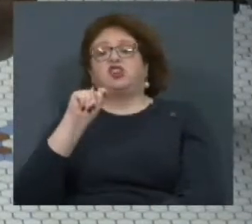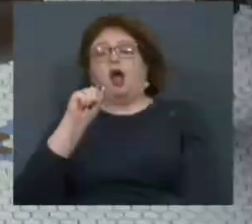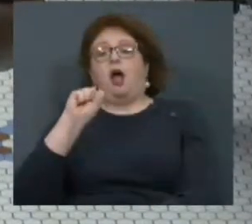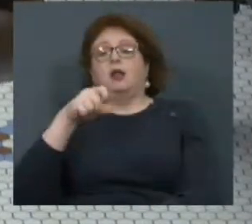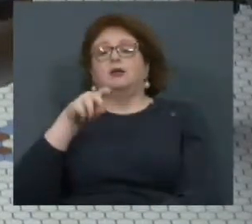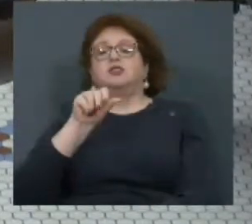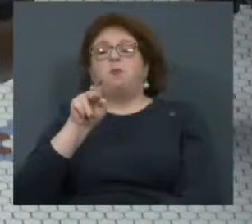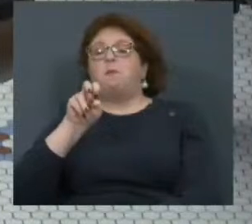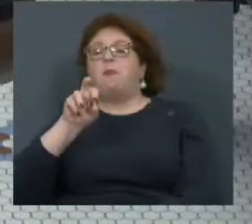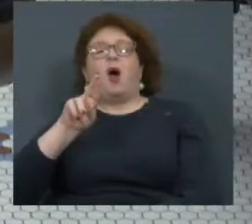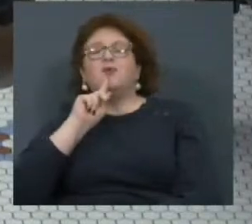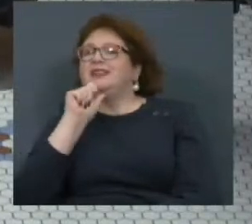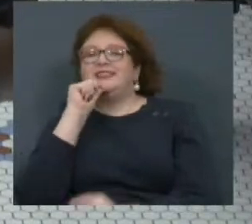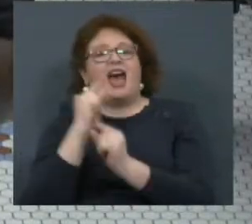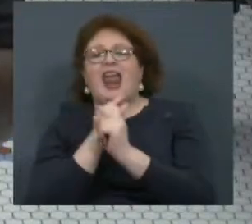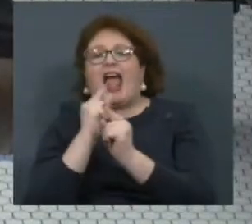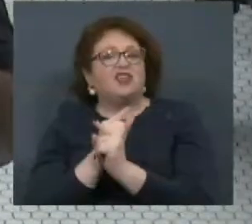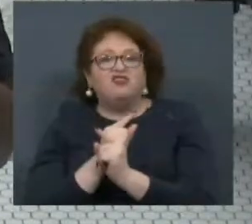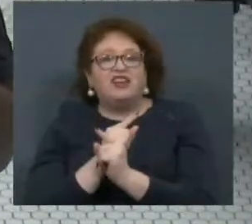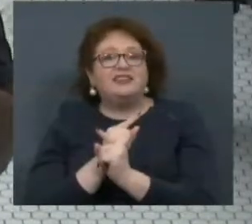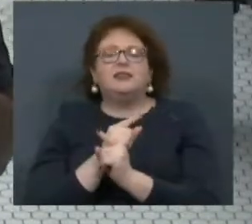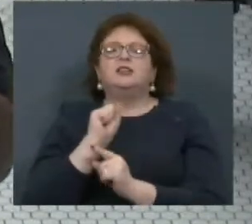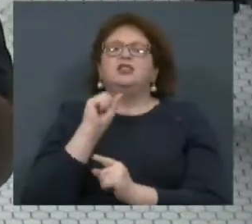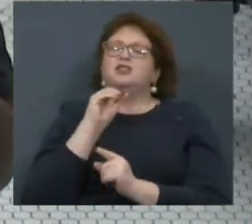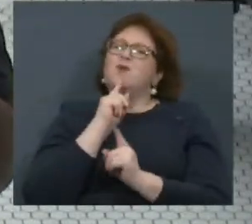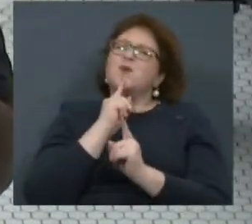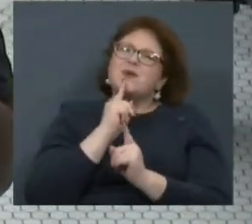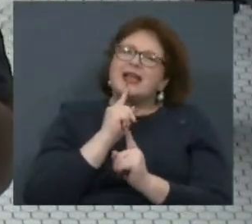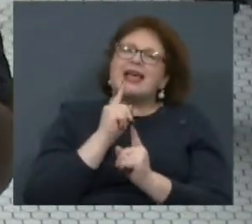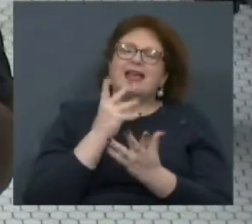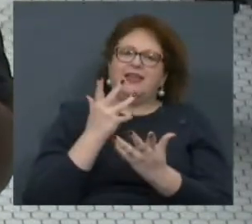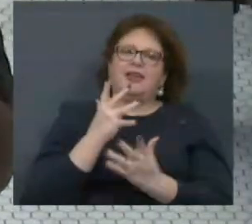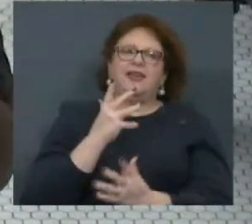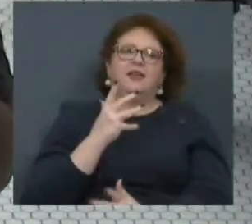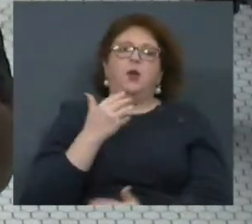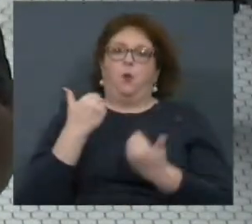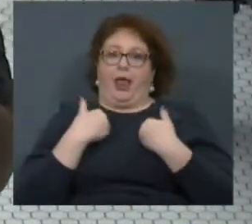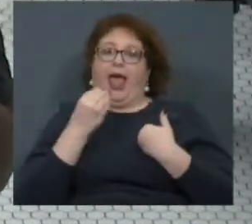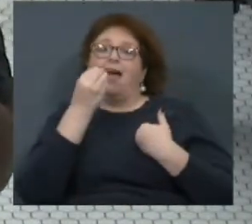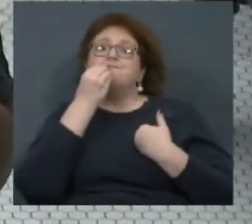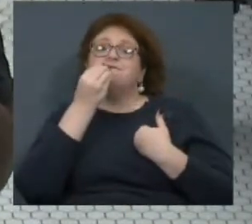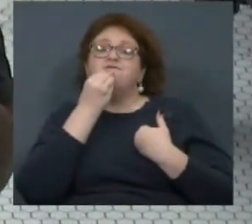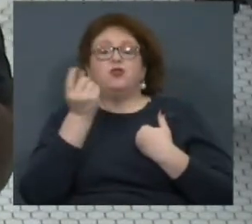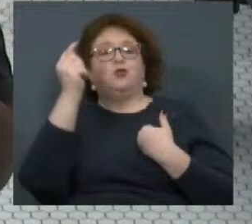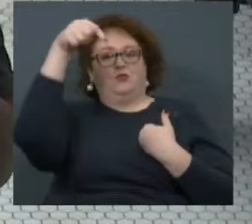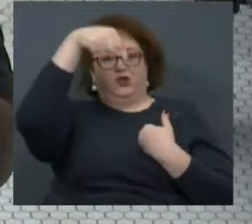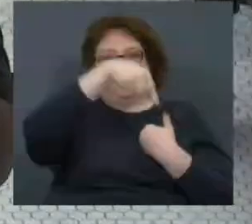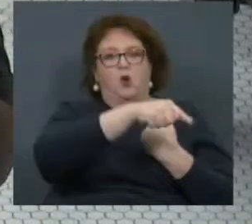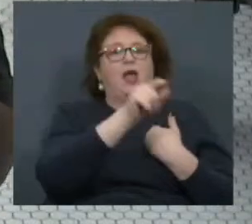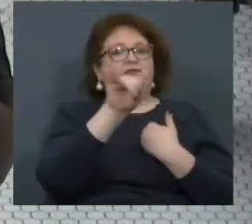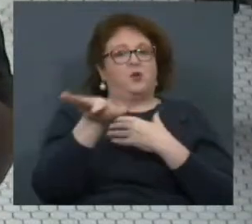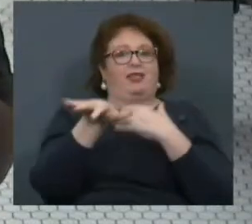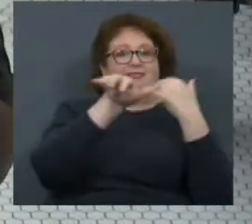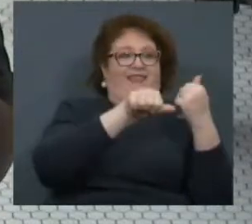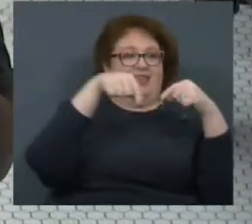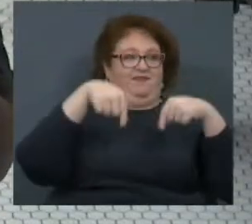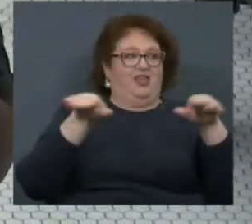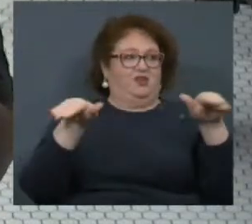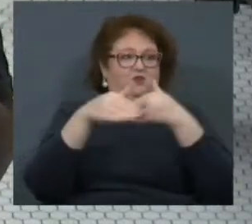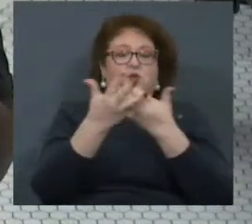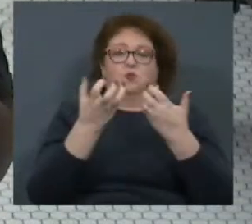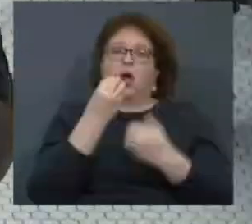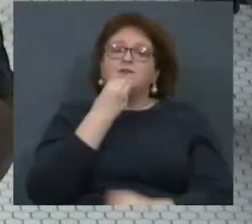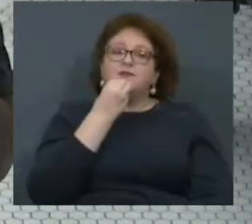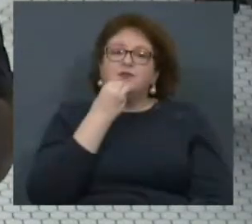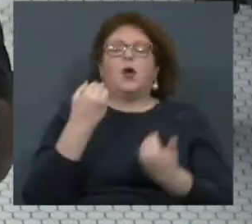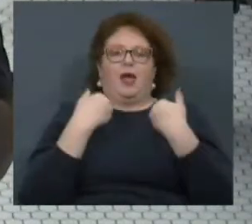So Little Rock Freedom Fund did provide, it's food down there. So when you leave out of here, if you want food, there